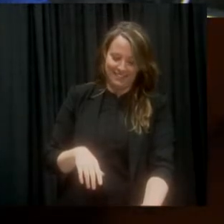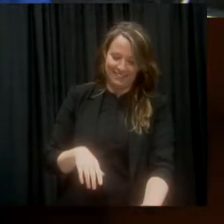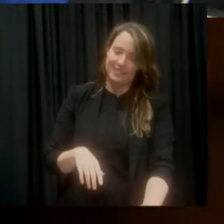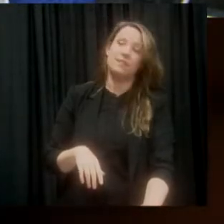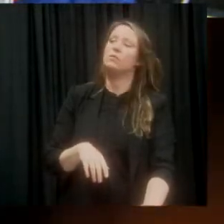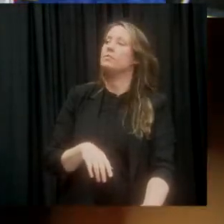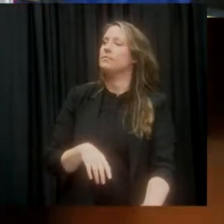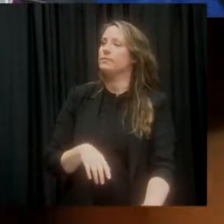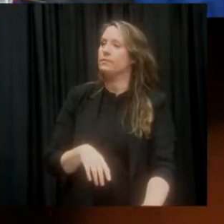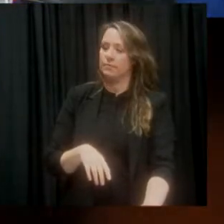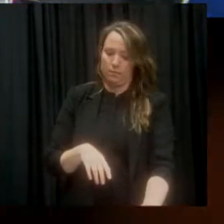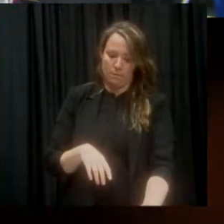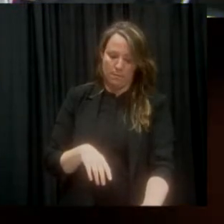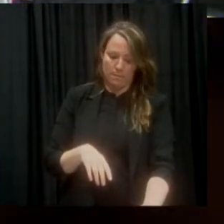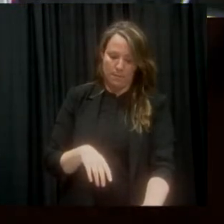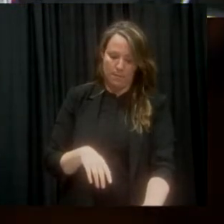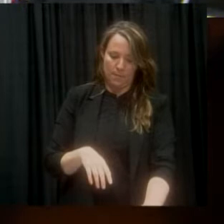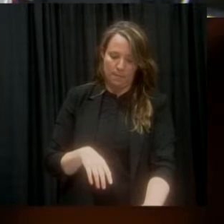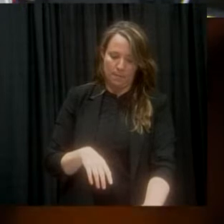The whole thing?